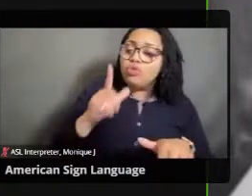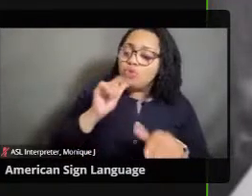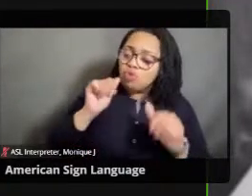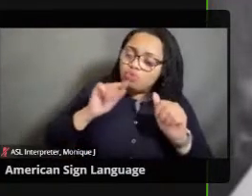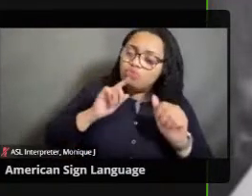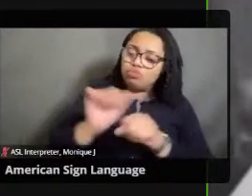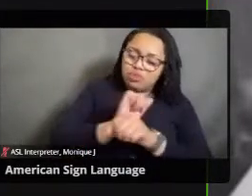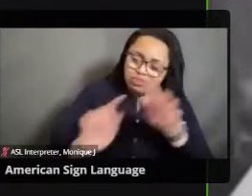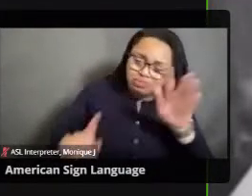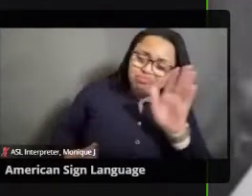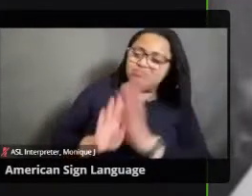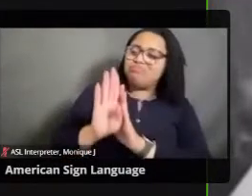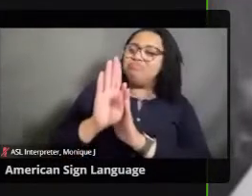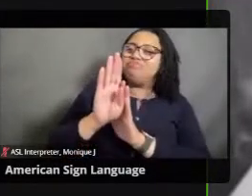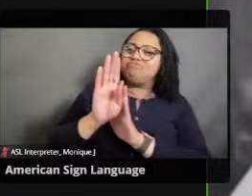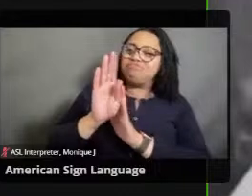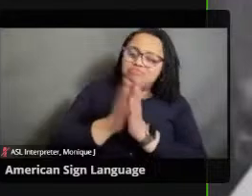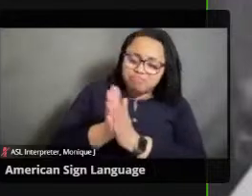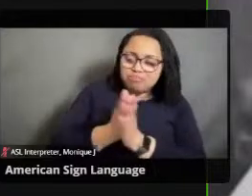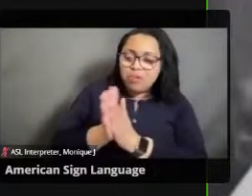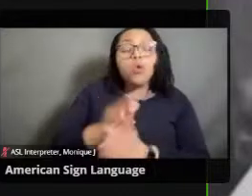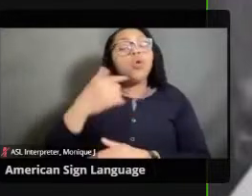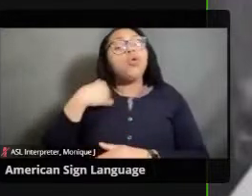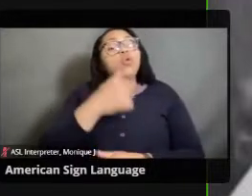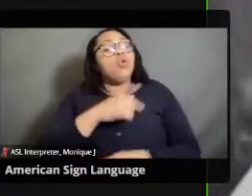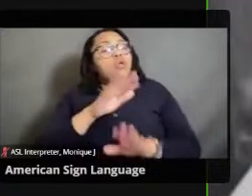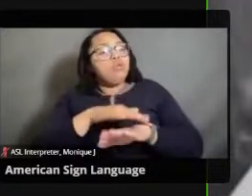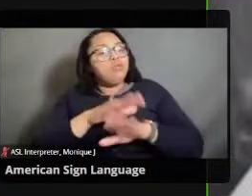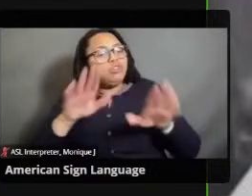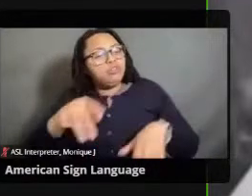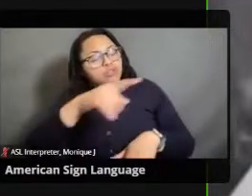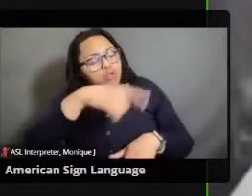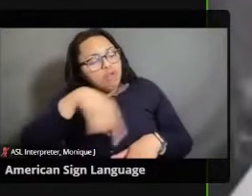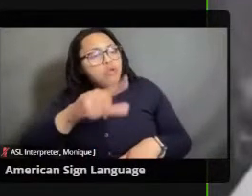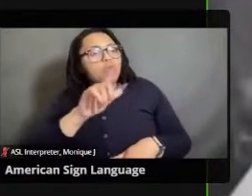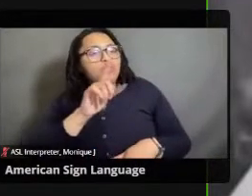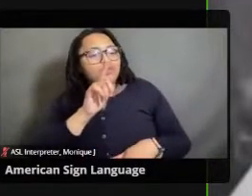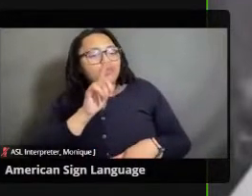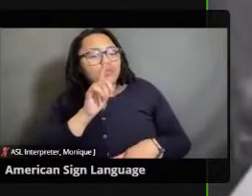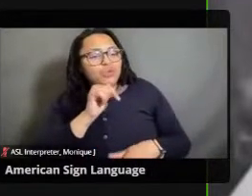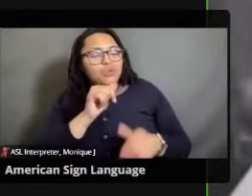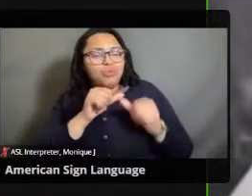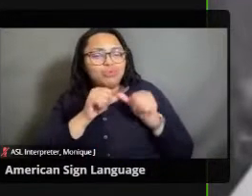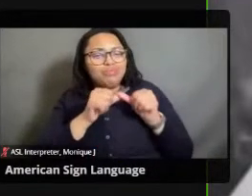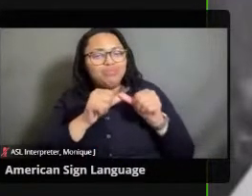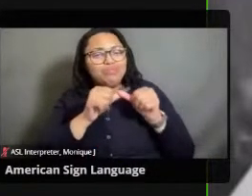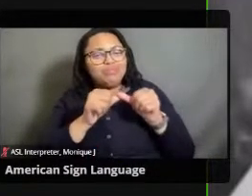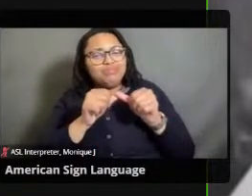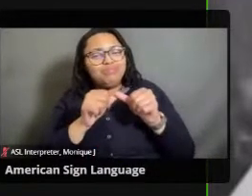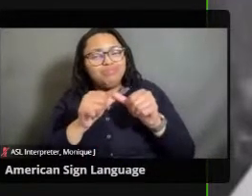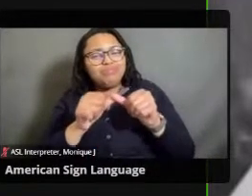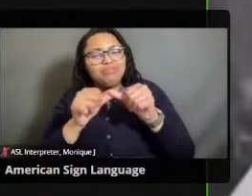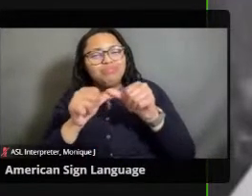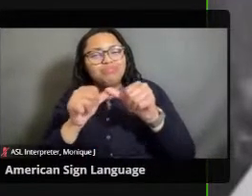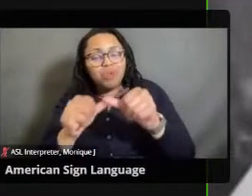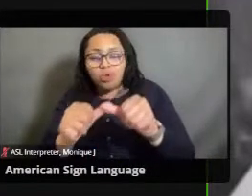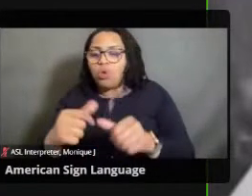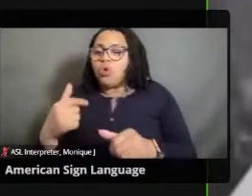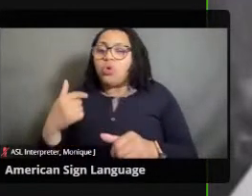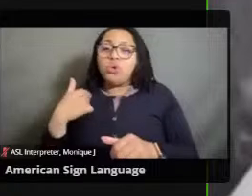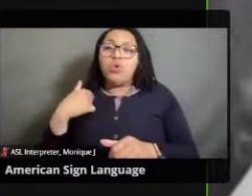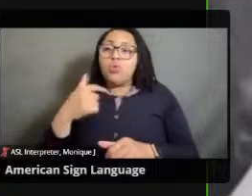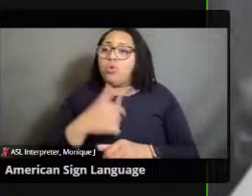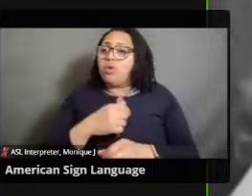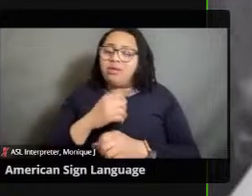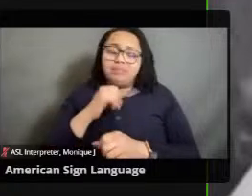And we are the children of the ones who persevered. We are fearless, we